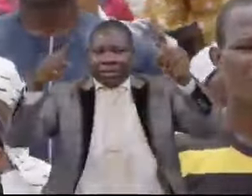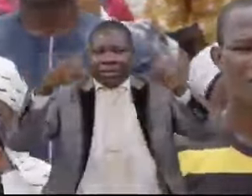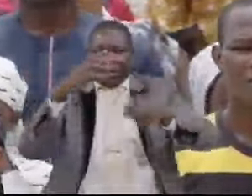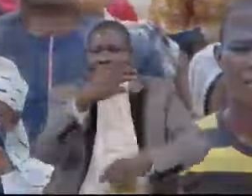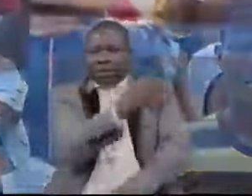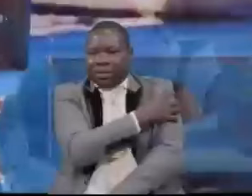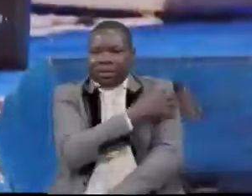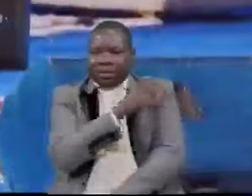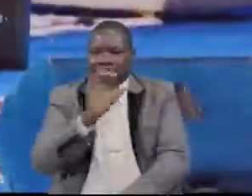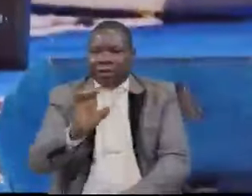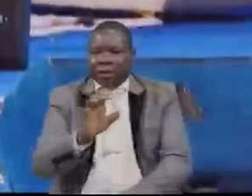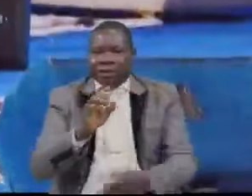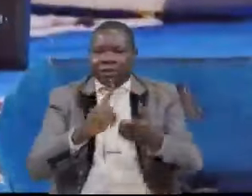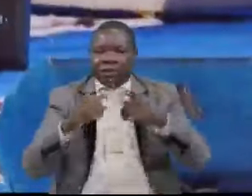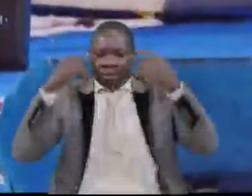taking that